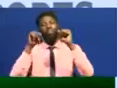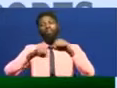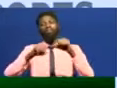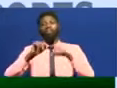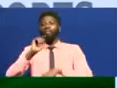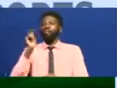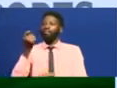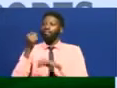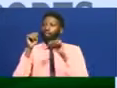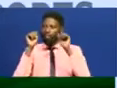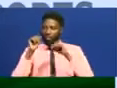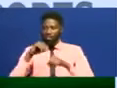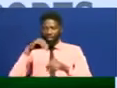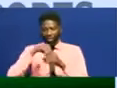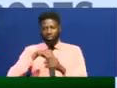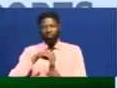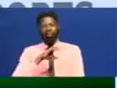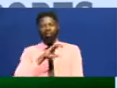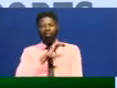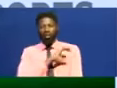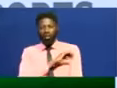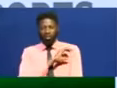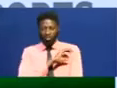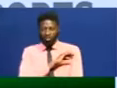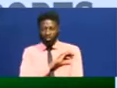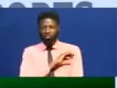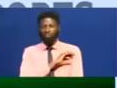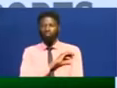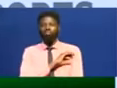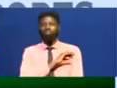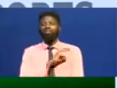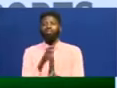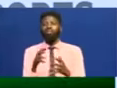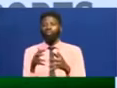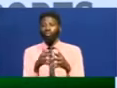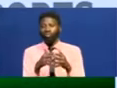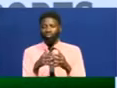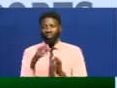be at Canada, US, Mexico World Cup in 2026.